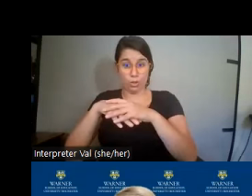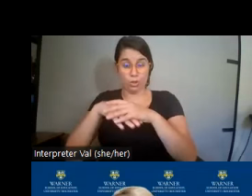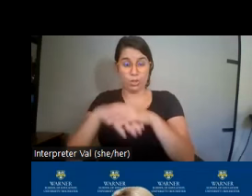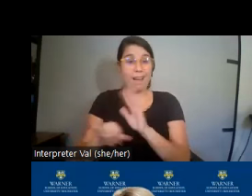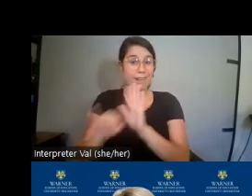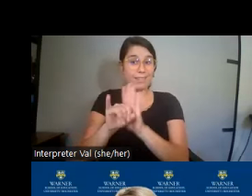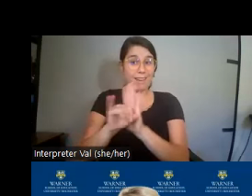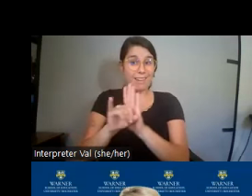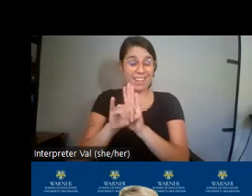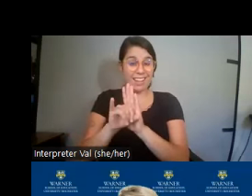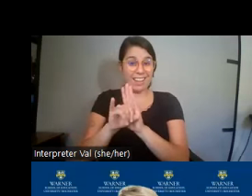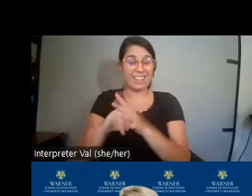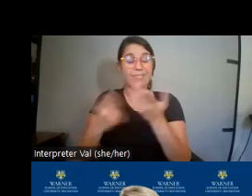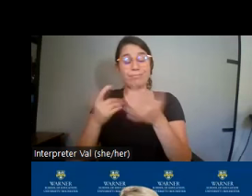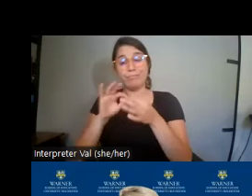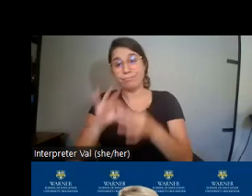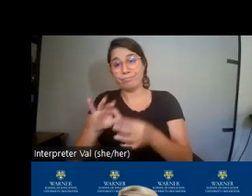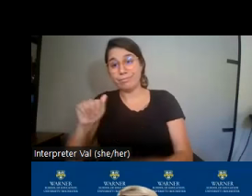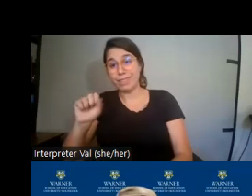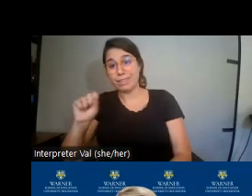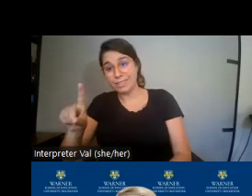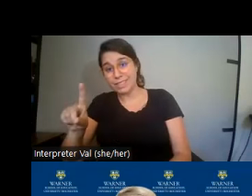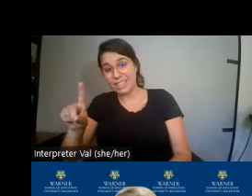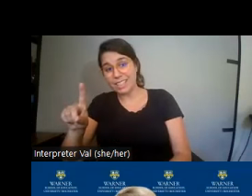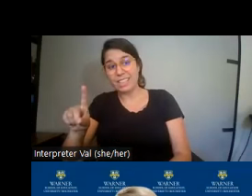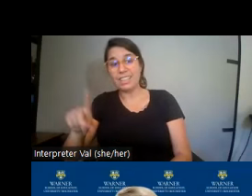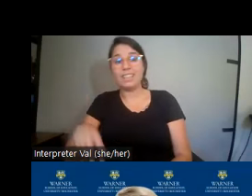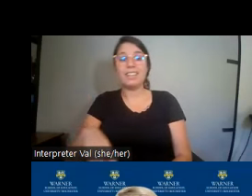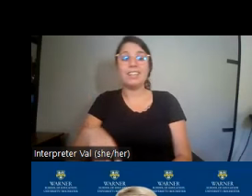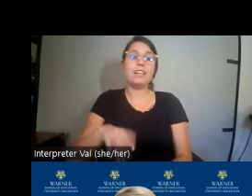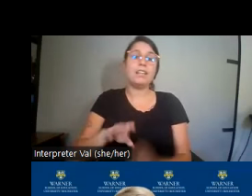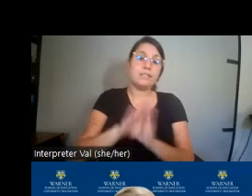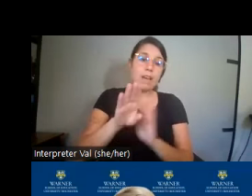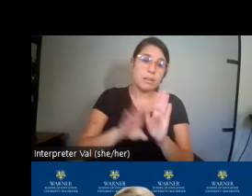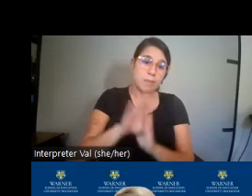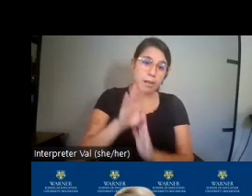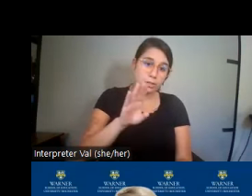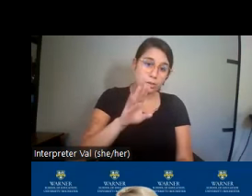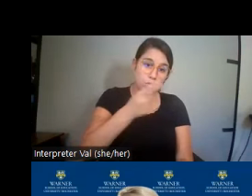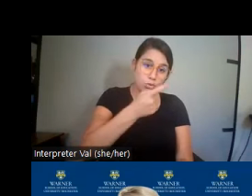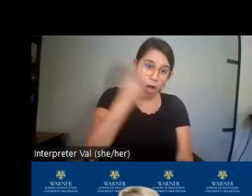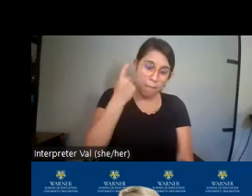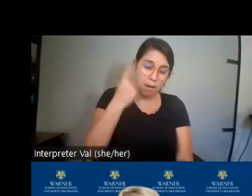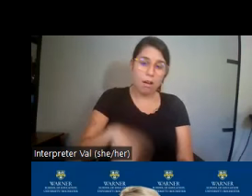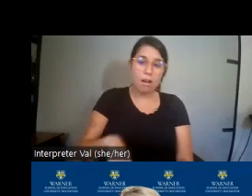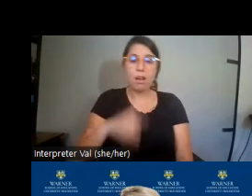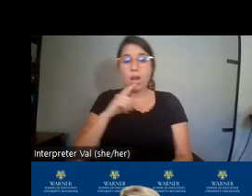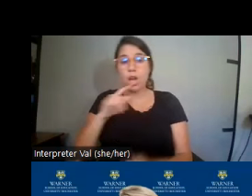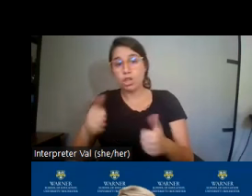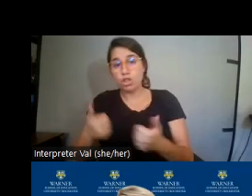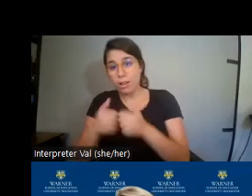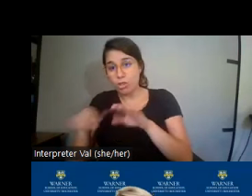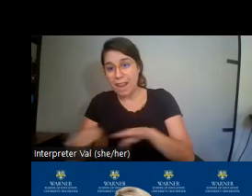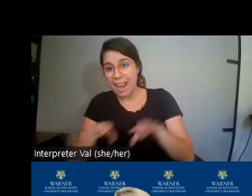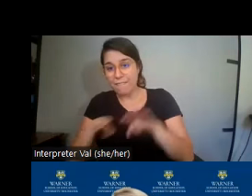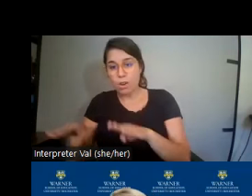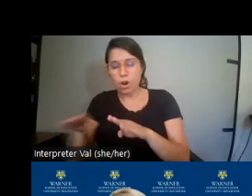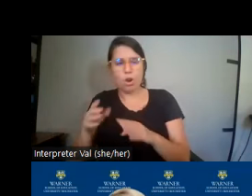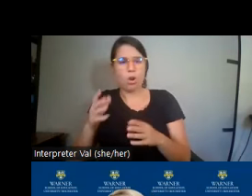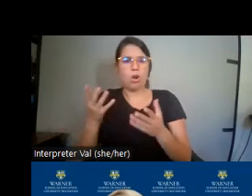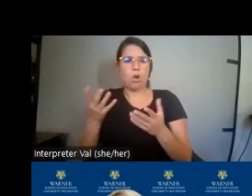identity in terms of autism spectrum disorder, developmental trauma, and the presence or occurrence of challenging behavior,